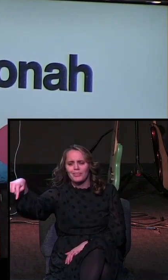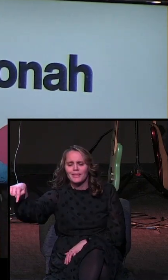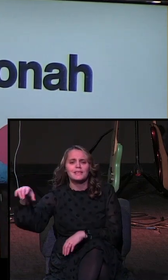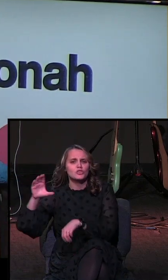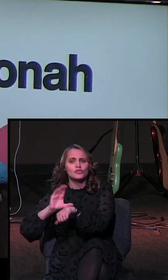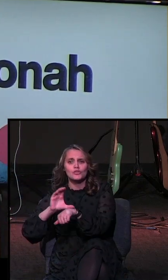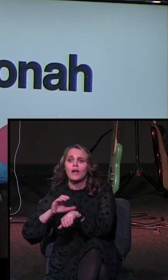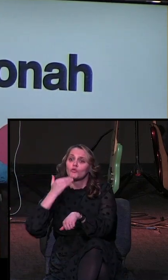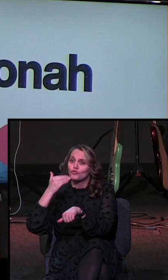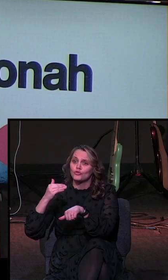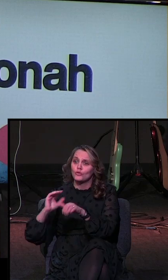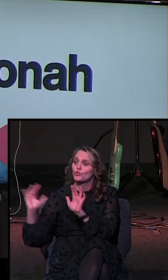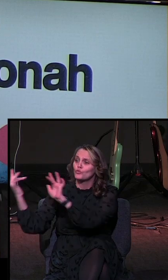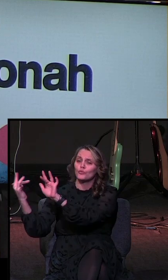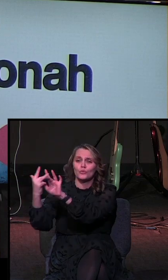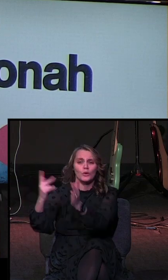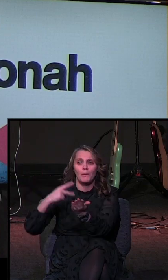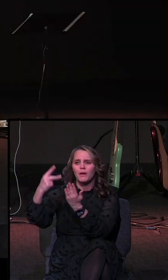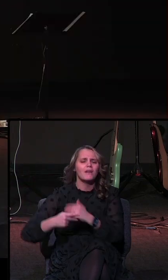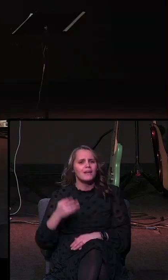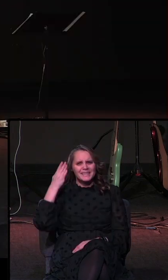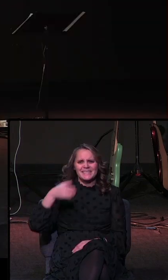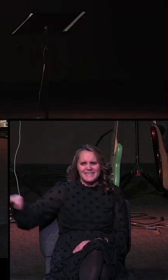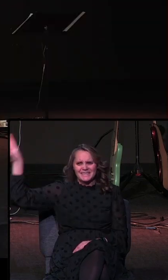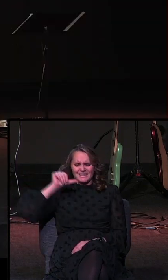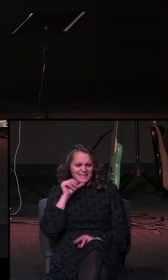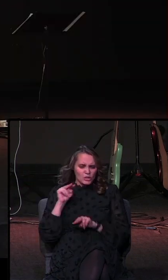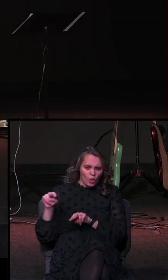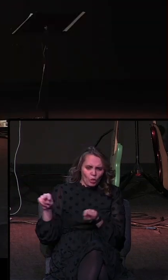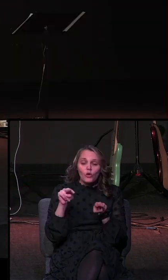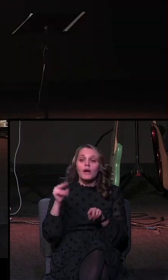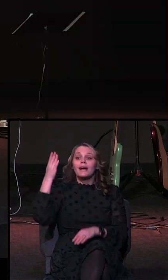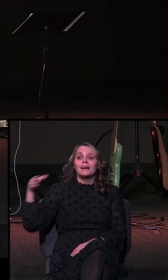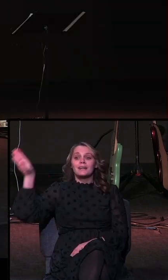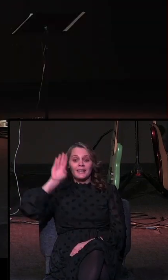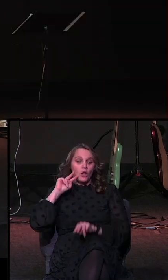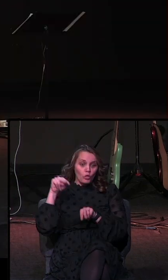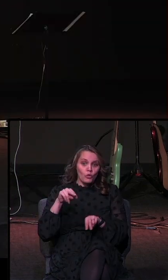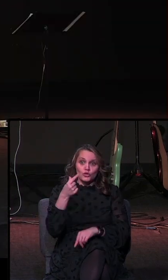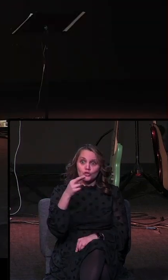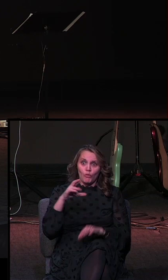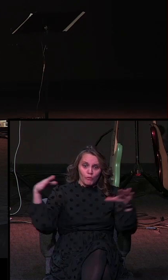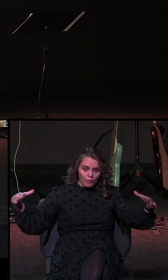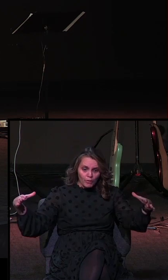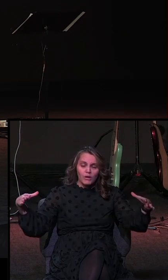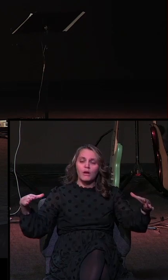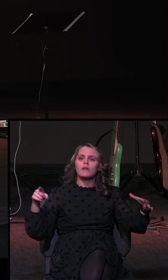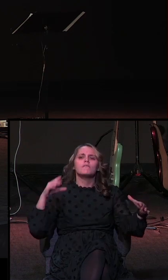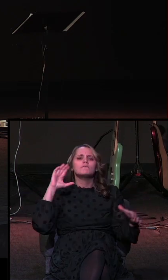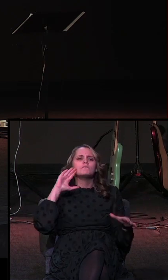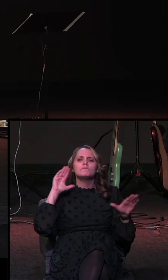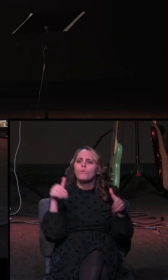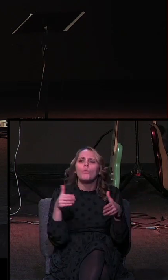outreach programs, you know, that's a great. God doesn't look at the. When God looks at our city, when God looks at Grand Rapids, What he's focused